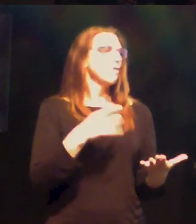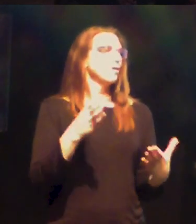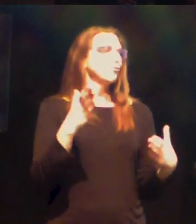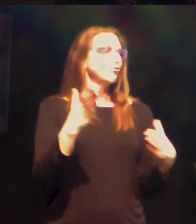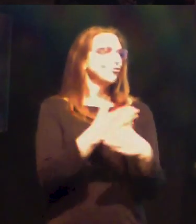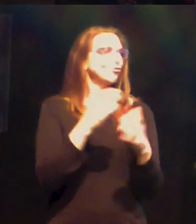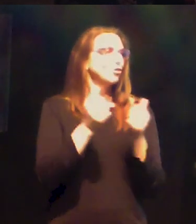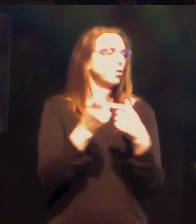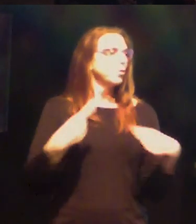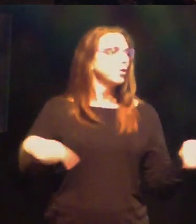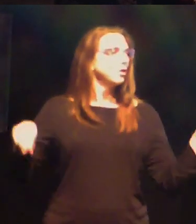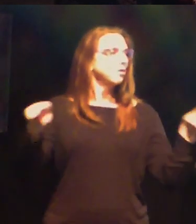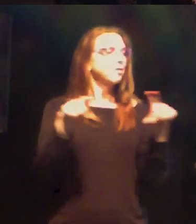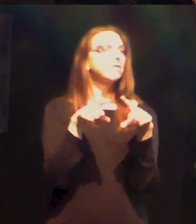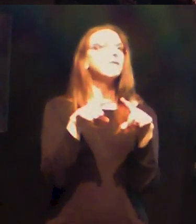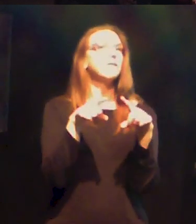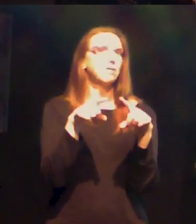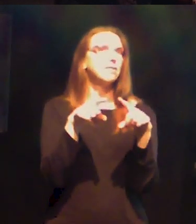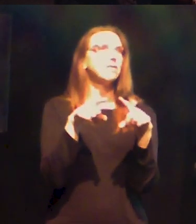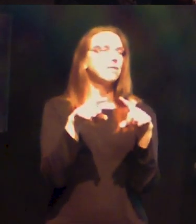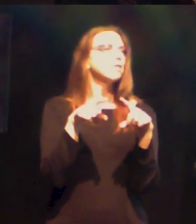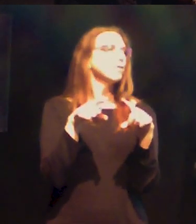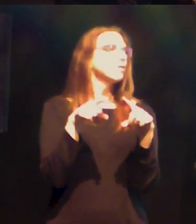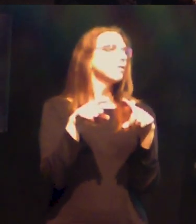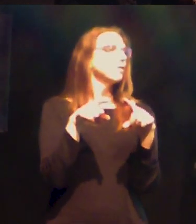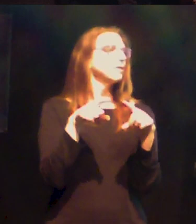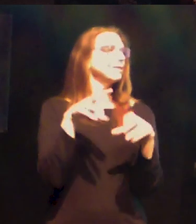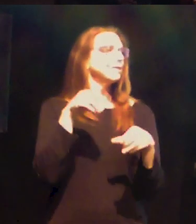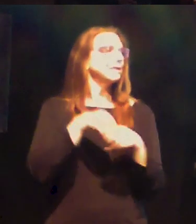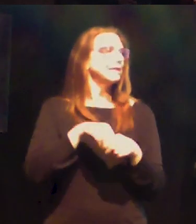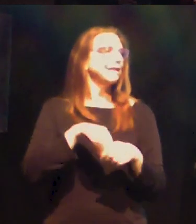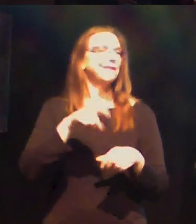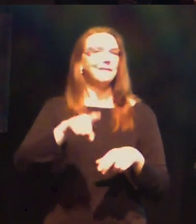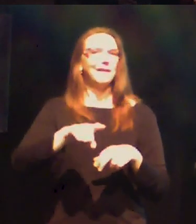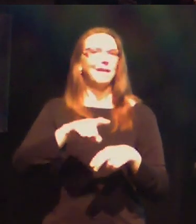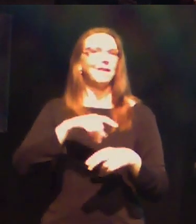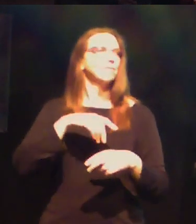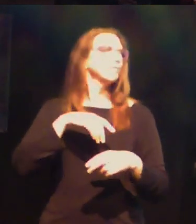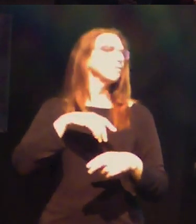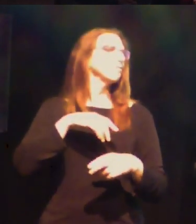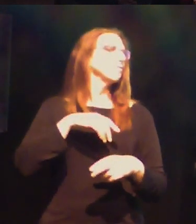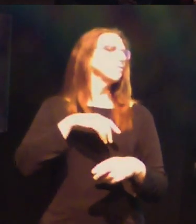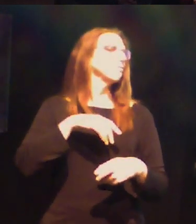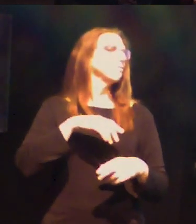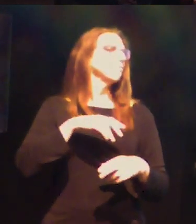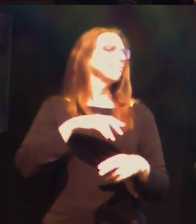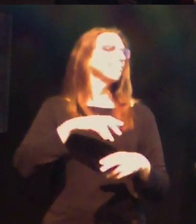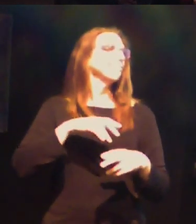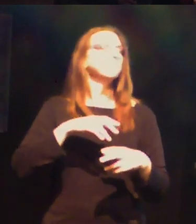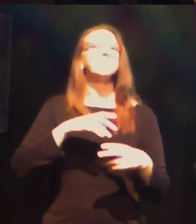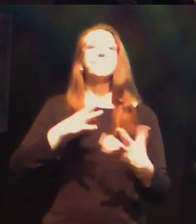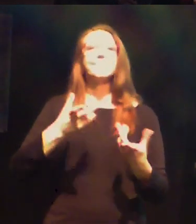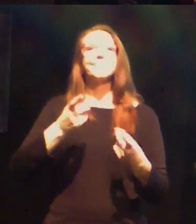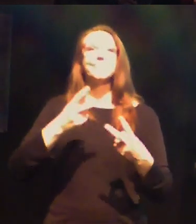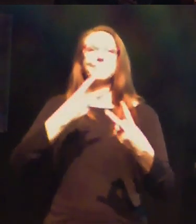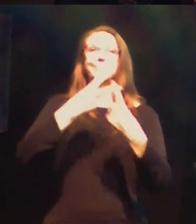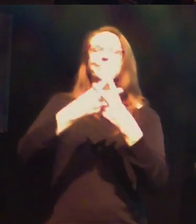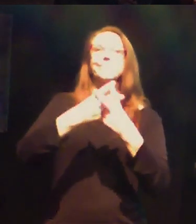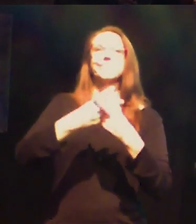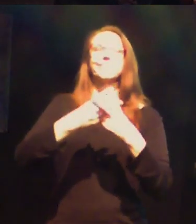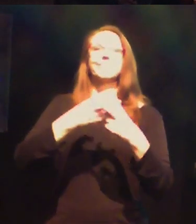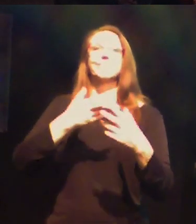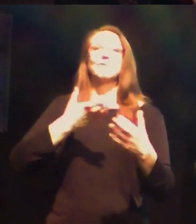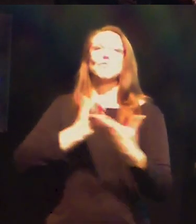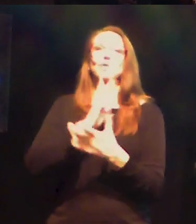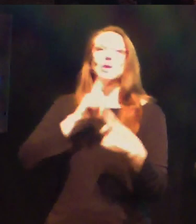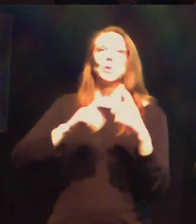If there's one thing that you would like people to take away from this, there's something that we refer to as hashtag